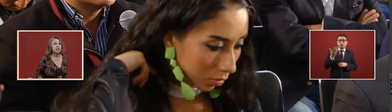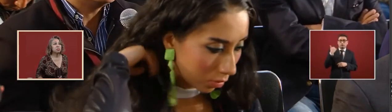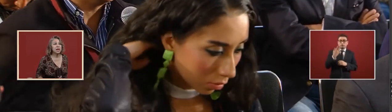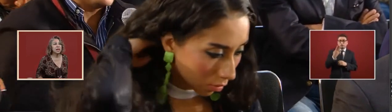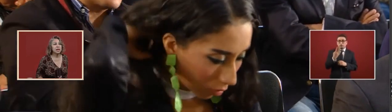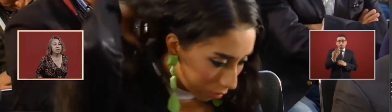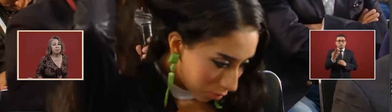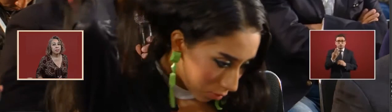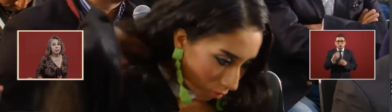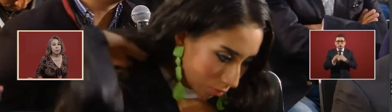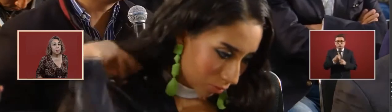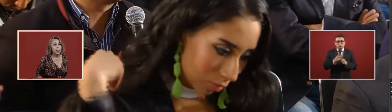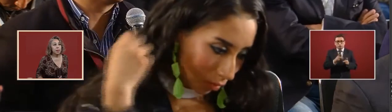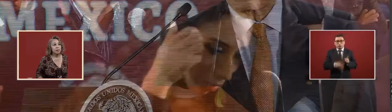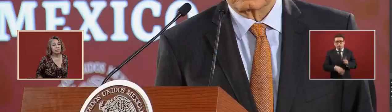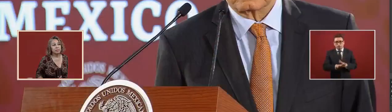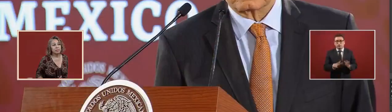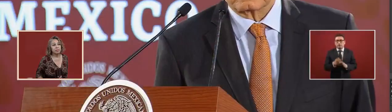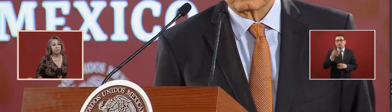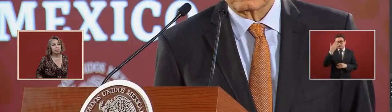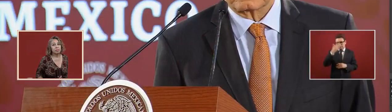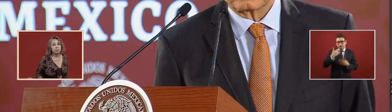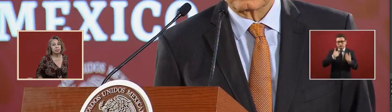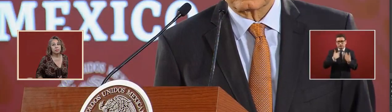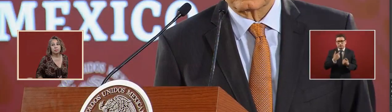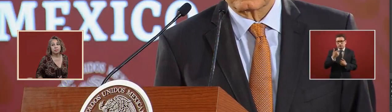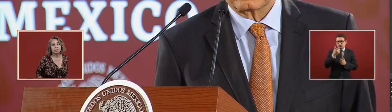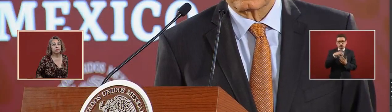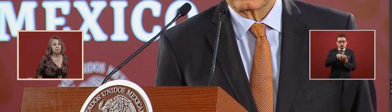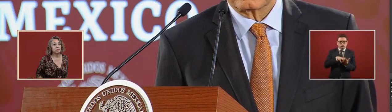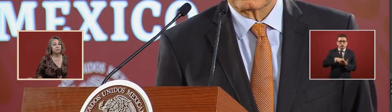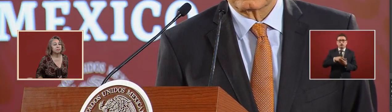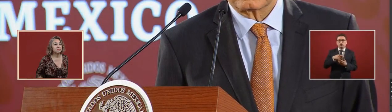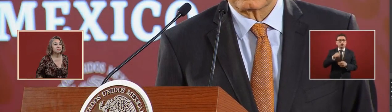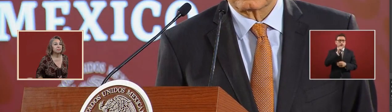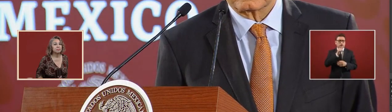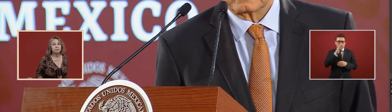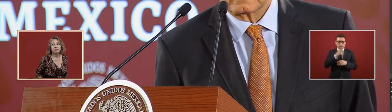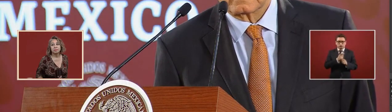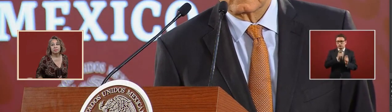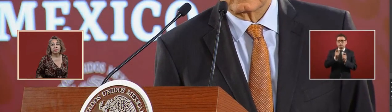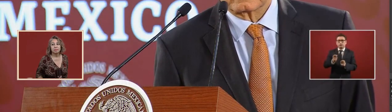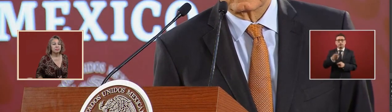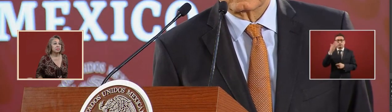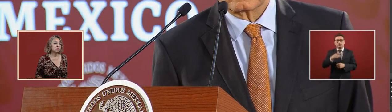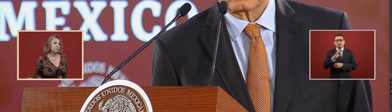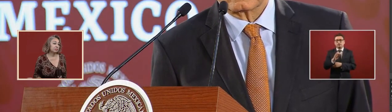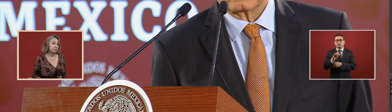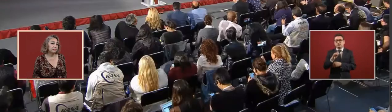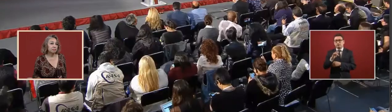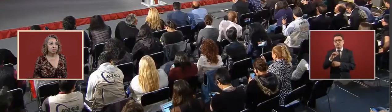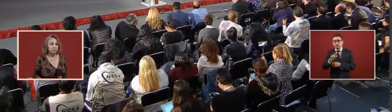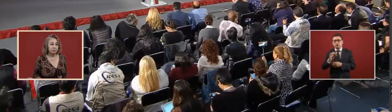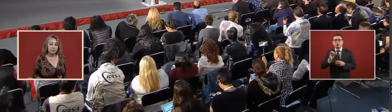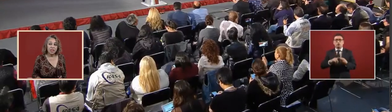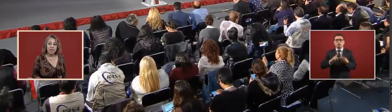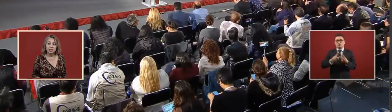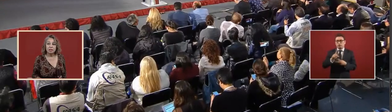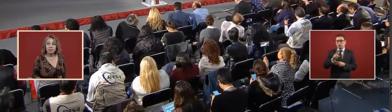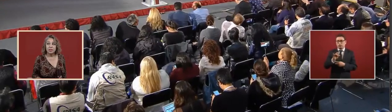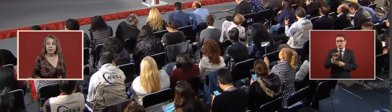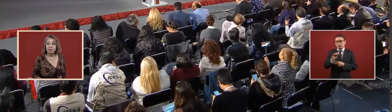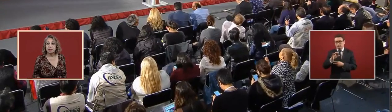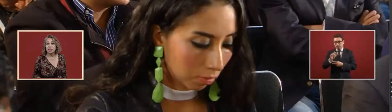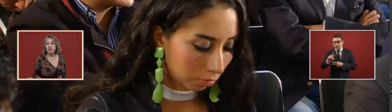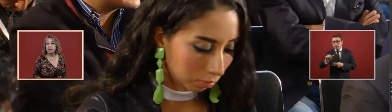been suspended. Y entiendo que ahorita por la política de austeridad que estamos, no han nombrado, por ejemplo, al delegado de Semarnat o Profepa. Es decir,